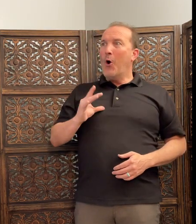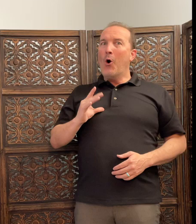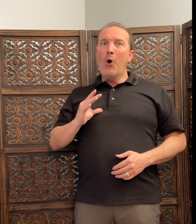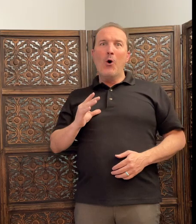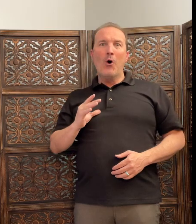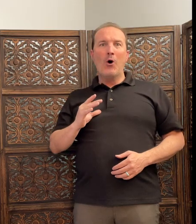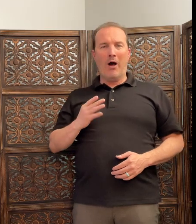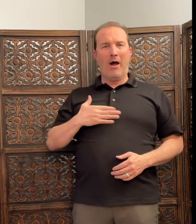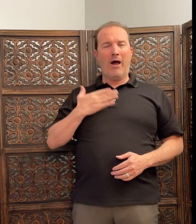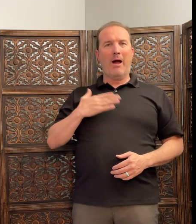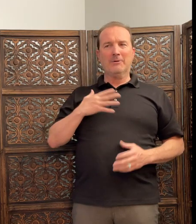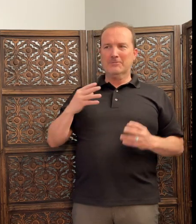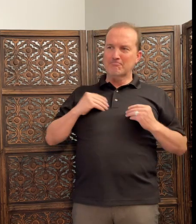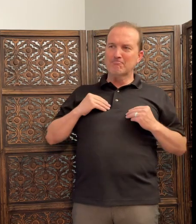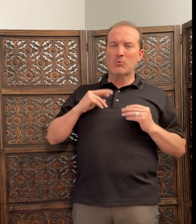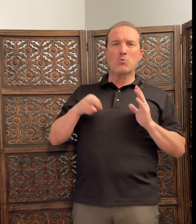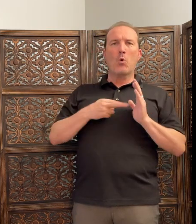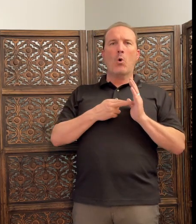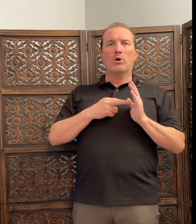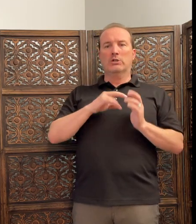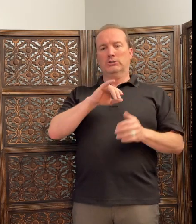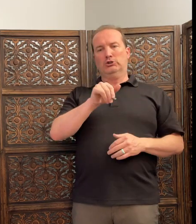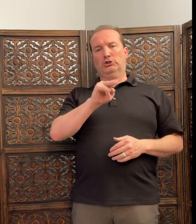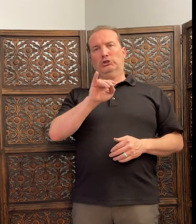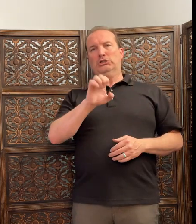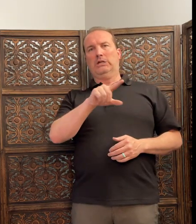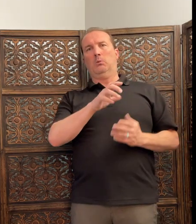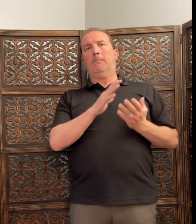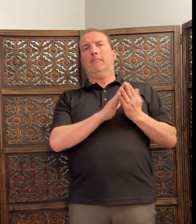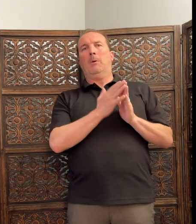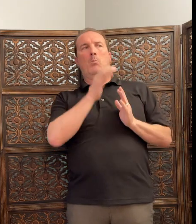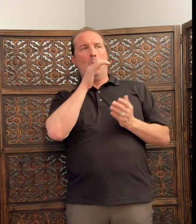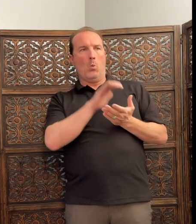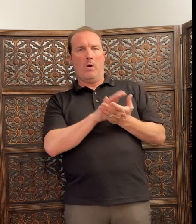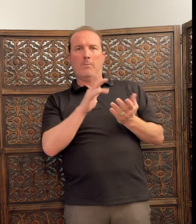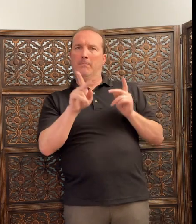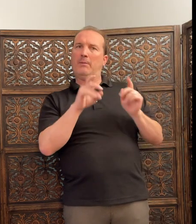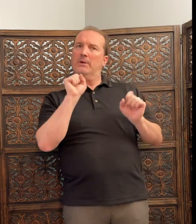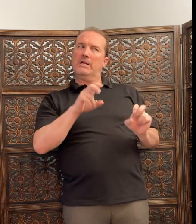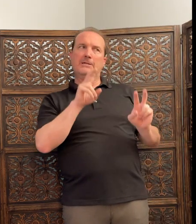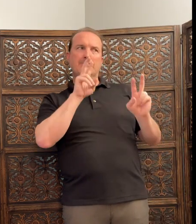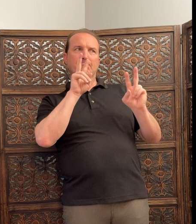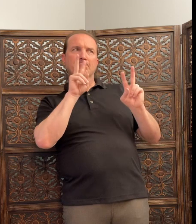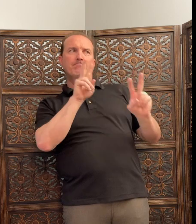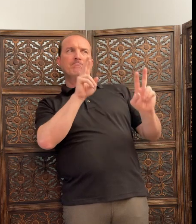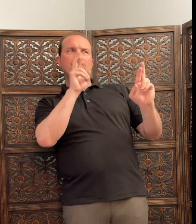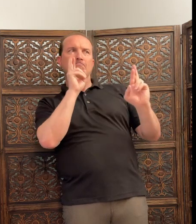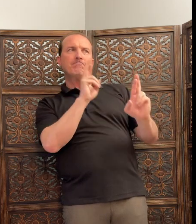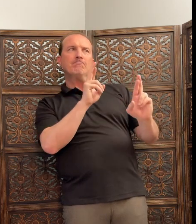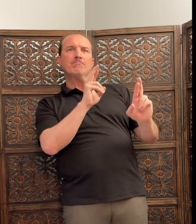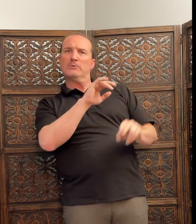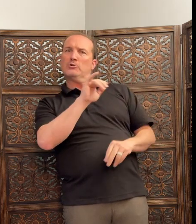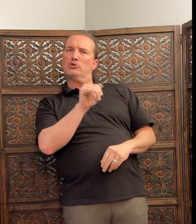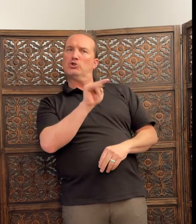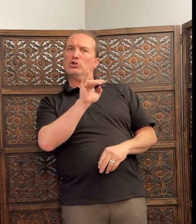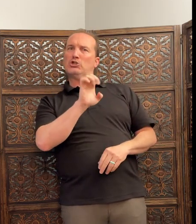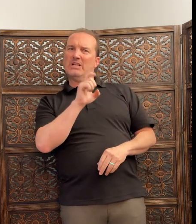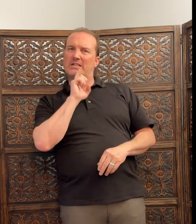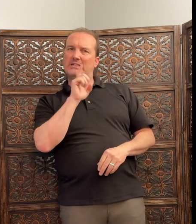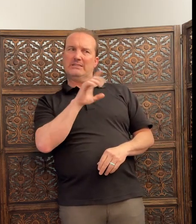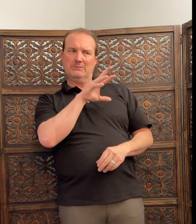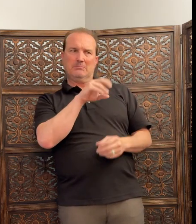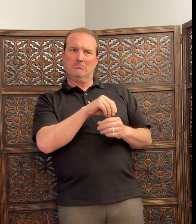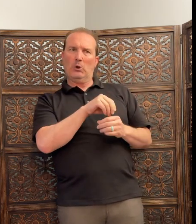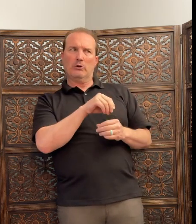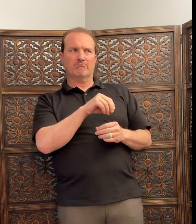is thrilled, and he's thrilled to take on the role, and he wants Janie to be the kind of wife that people in the community can look up to. He